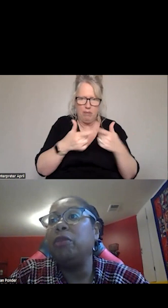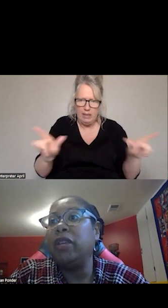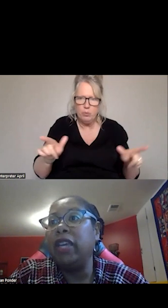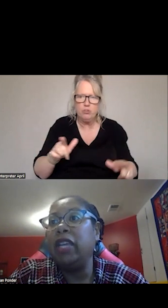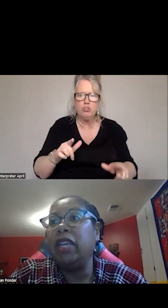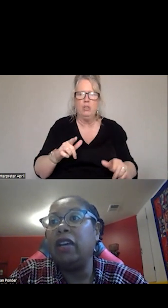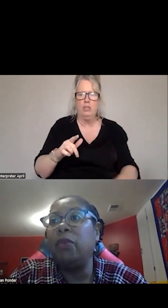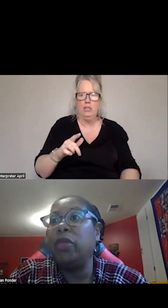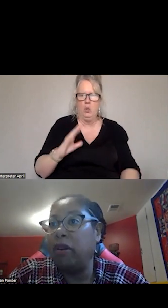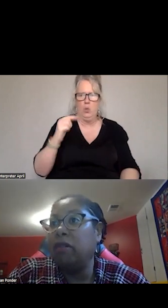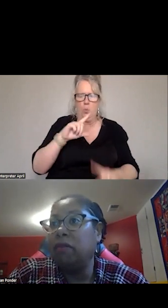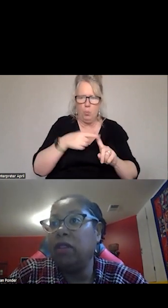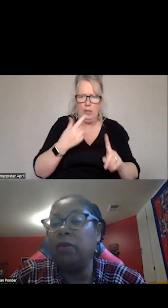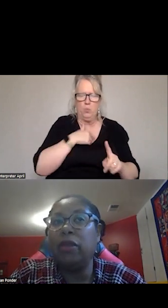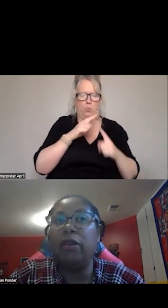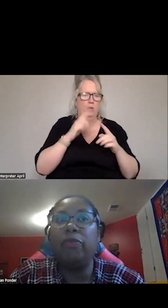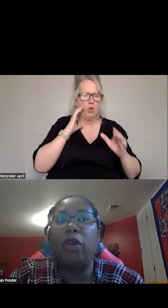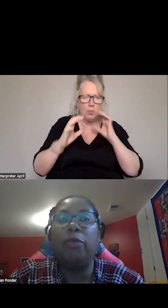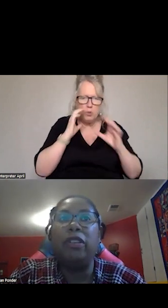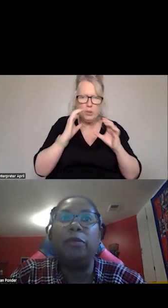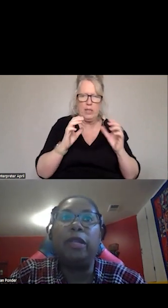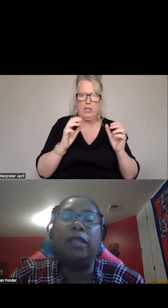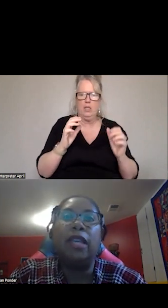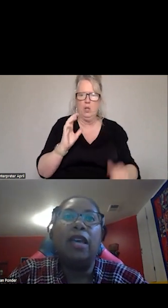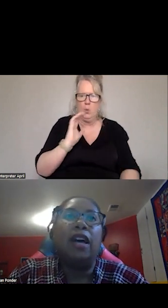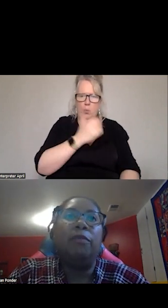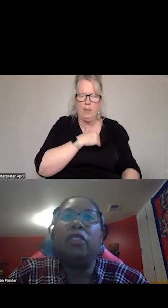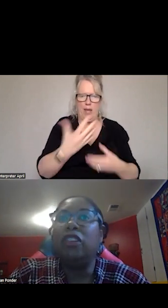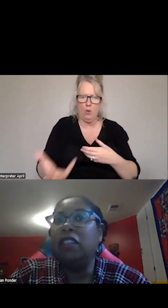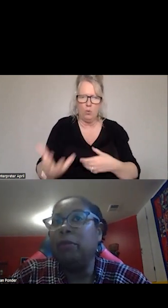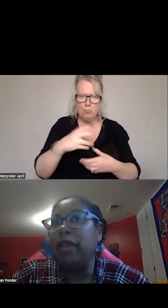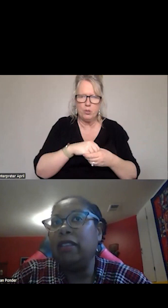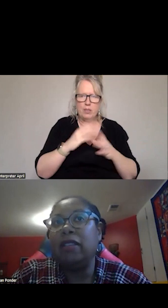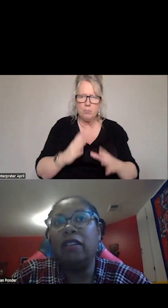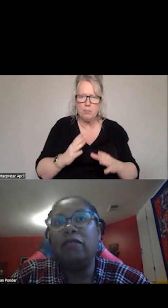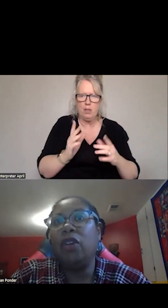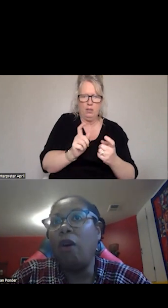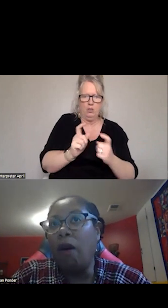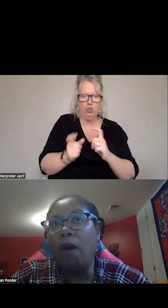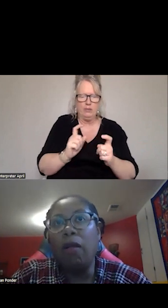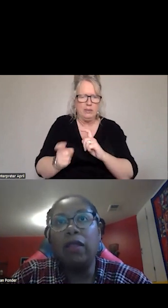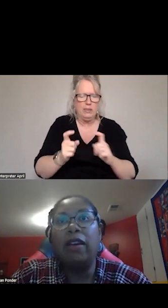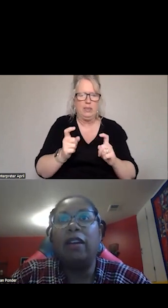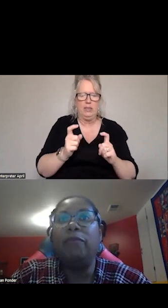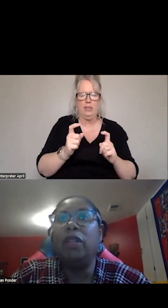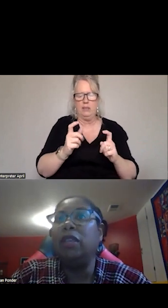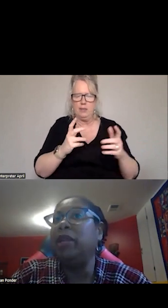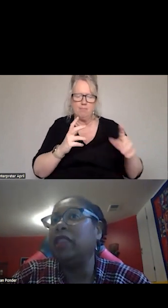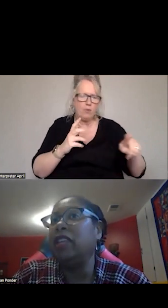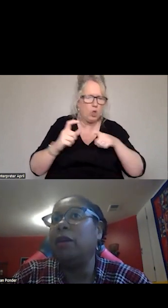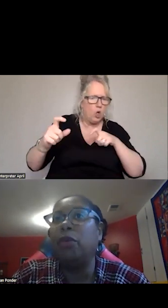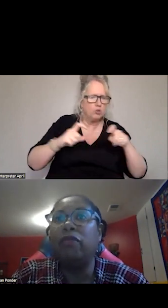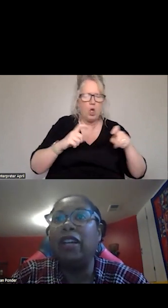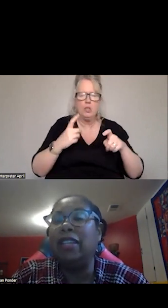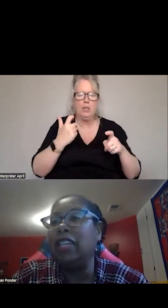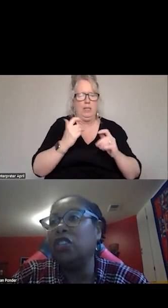are communicating with our participants, adjusting the pace of the call, limiting